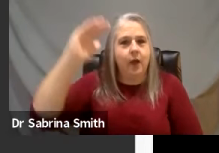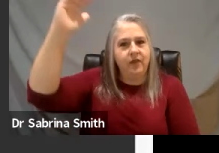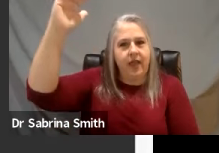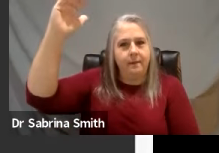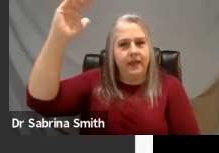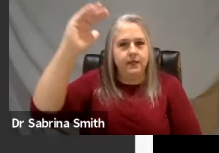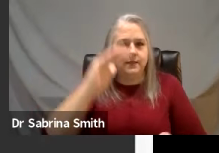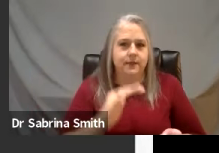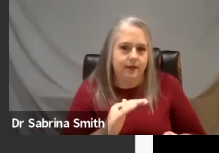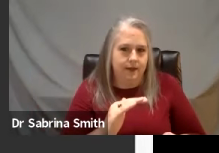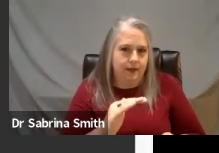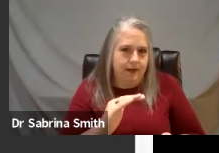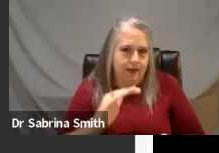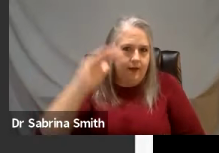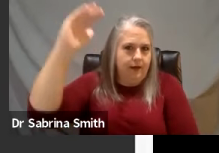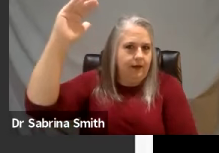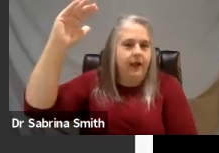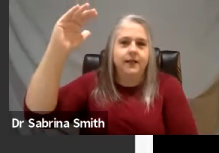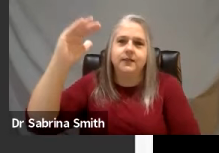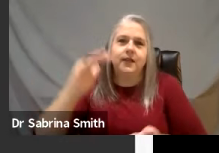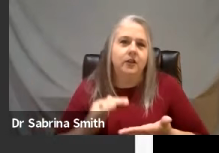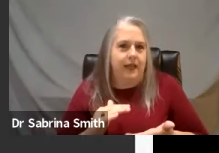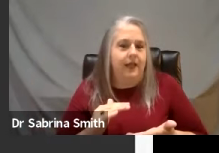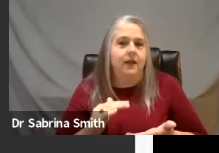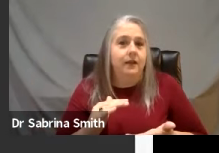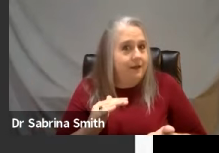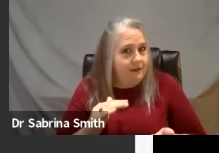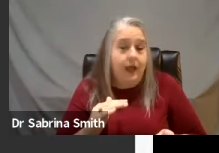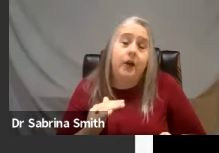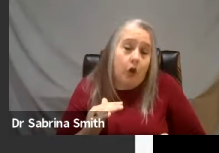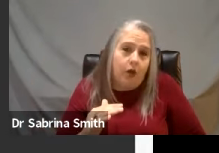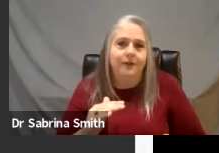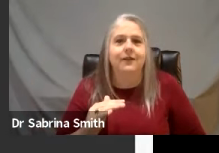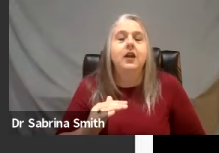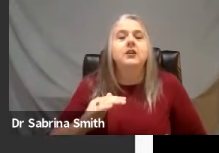Is that what that means? Not necessarily.